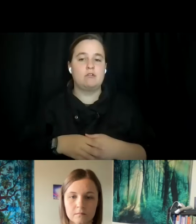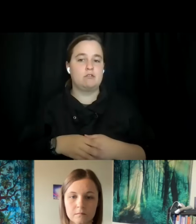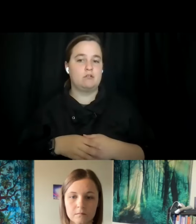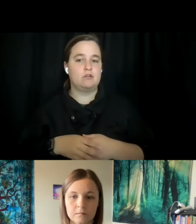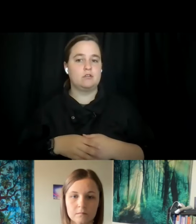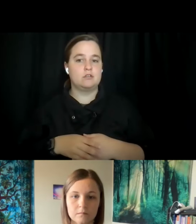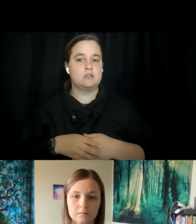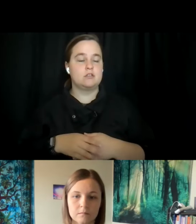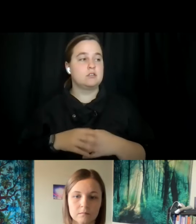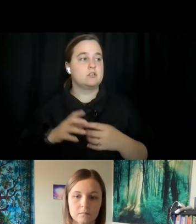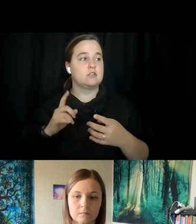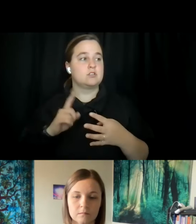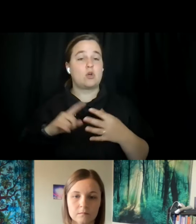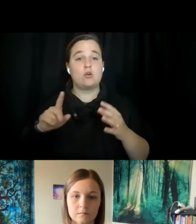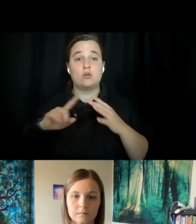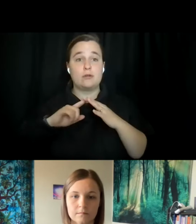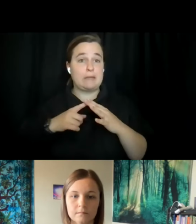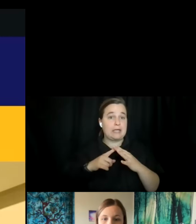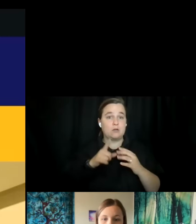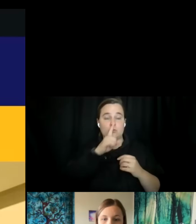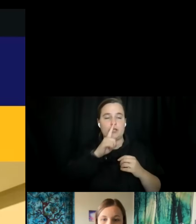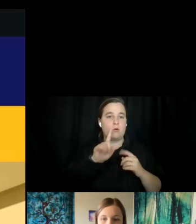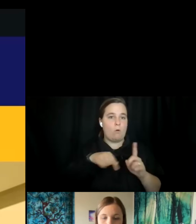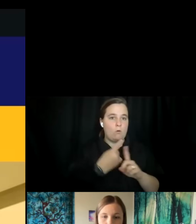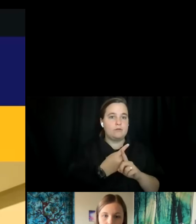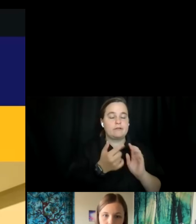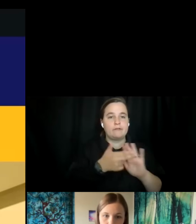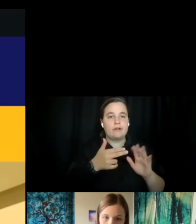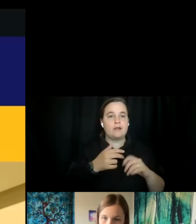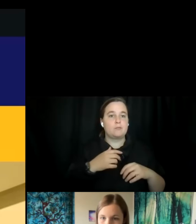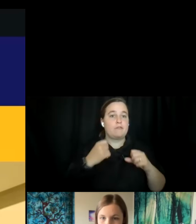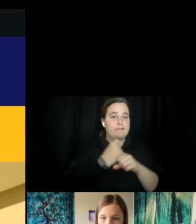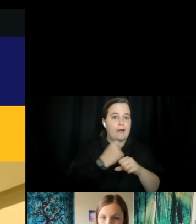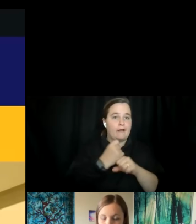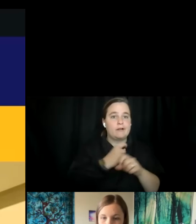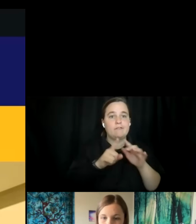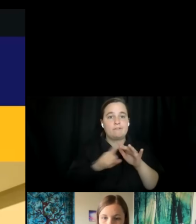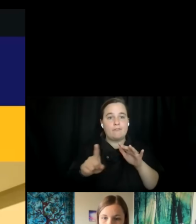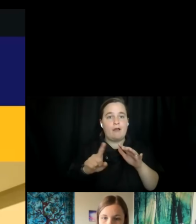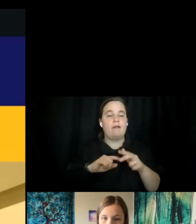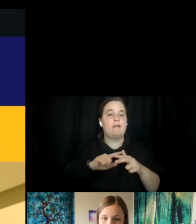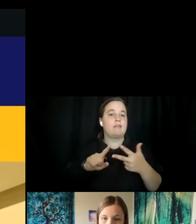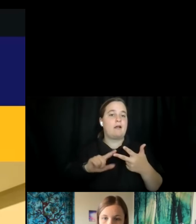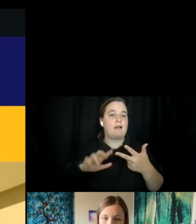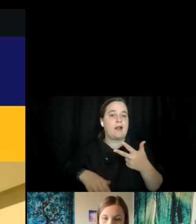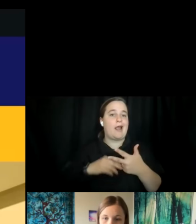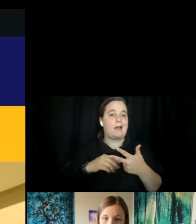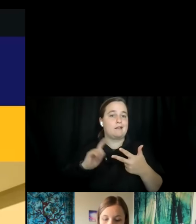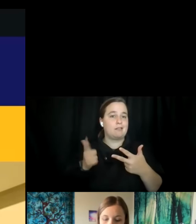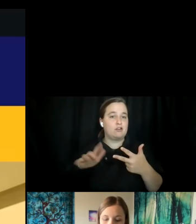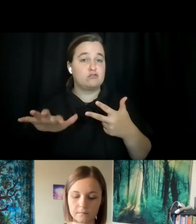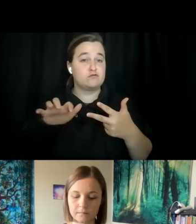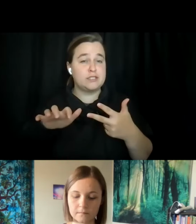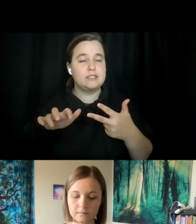was originally fight or flight, and then freeze came about in the sense in which